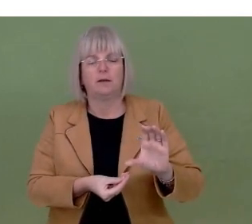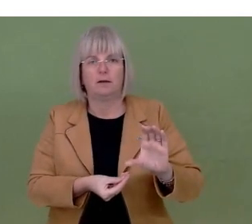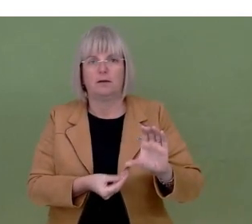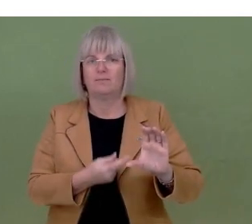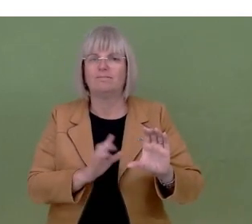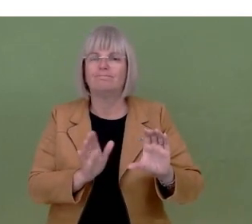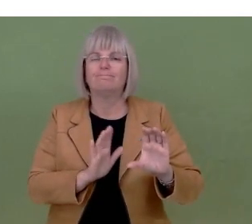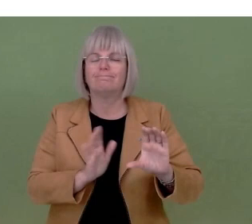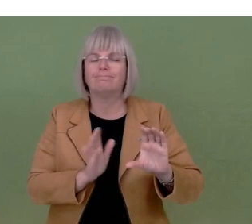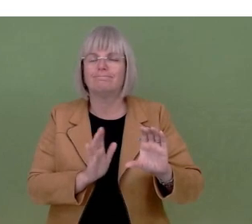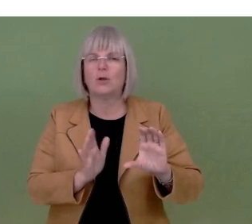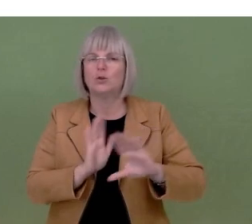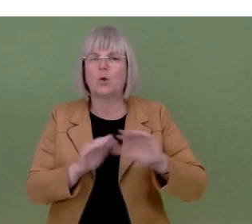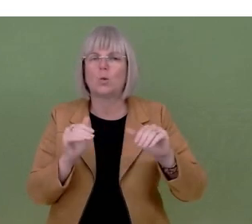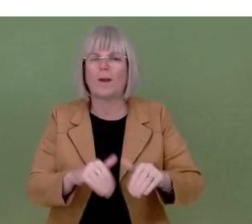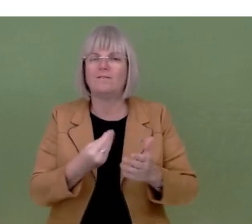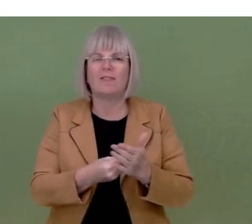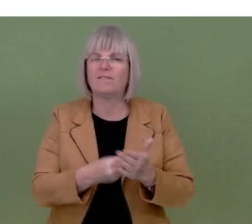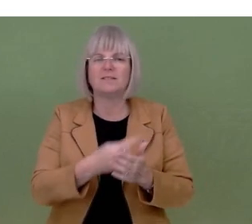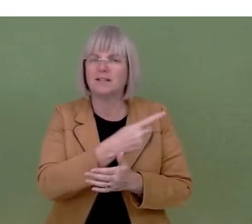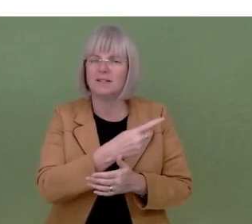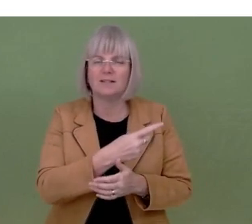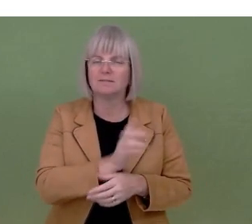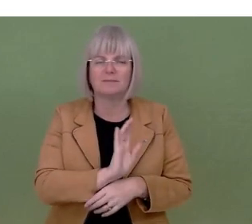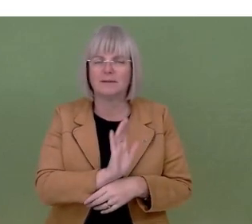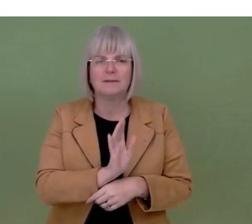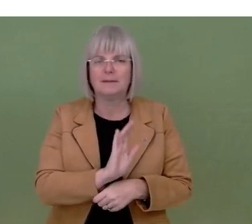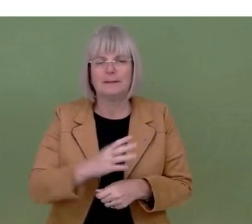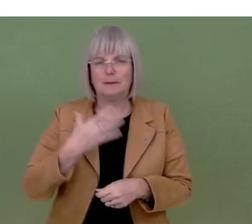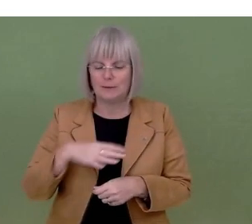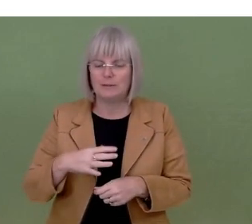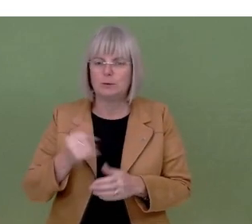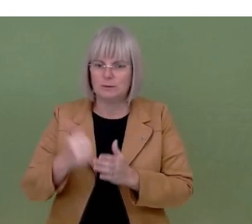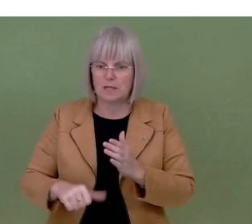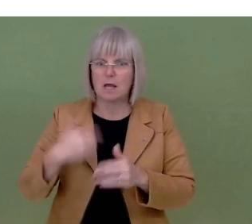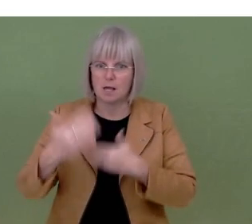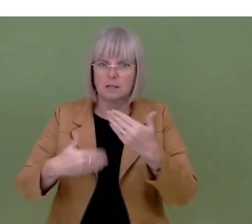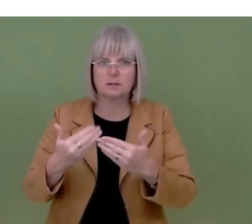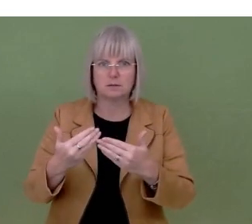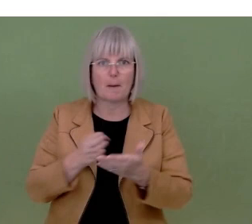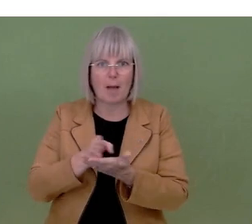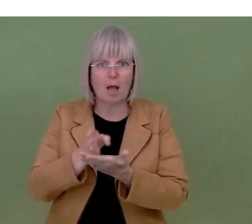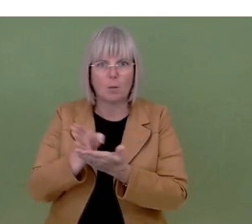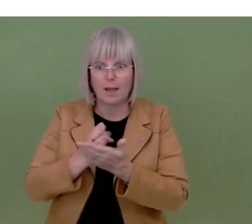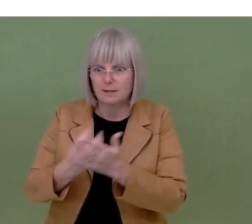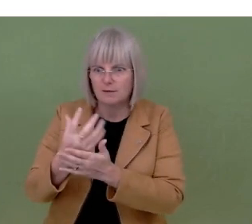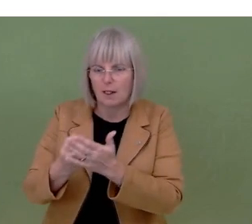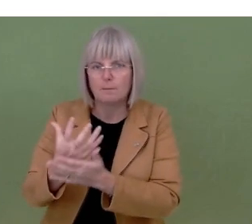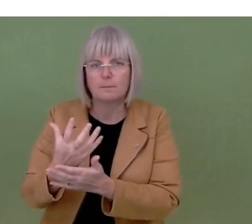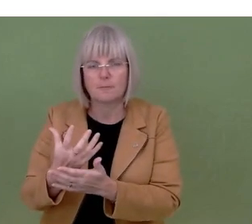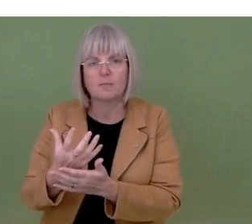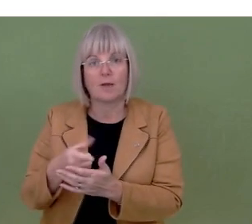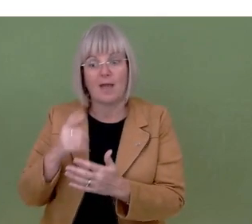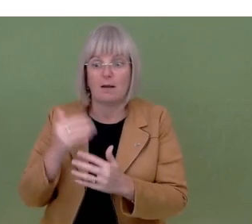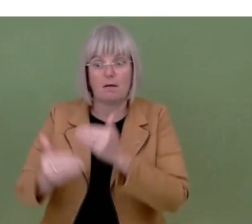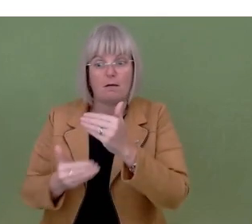conditions and functional symptoms. And then once you get some momentum, it makes it easier to perhaps then make the case